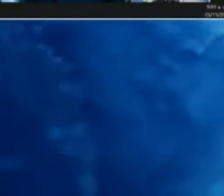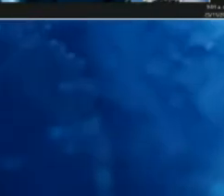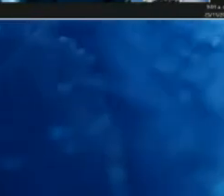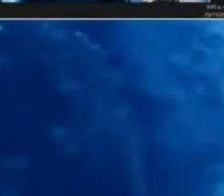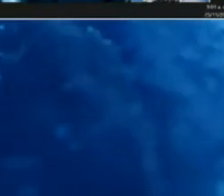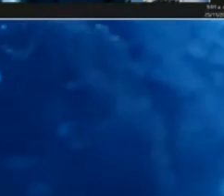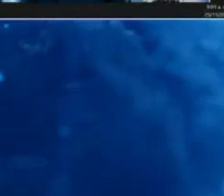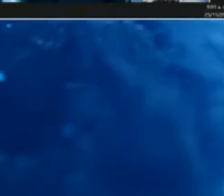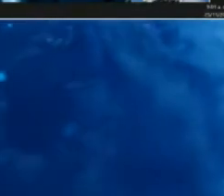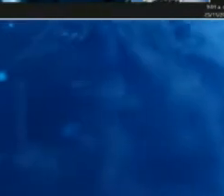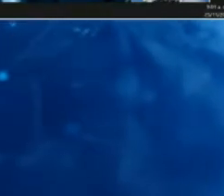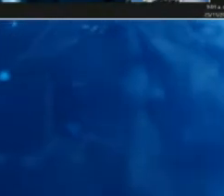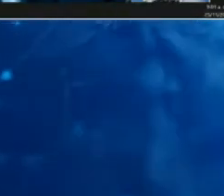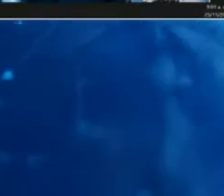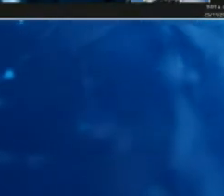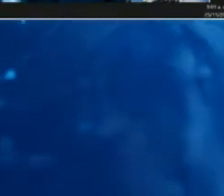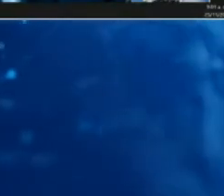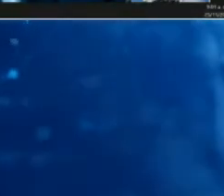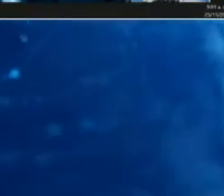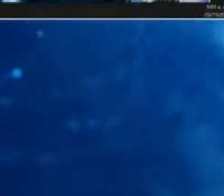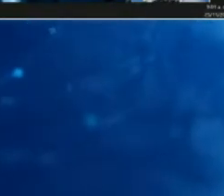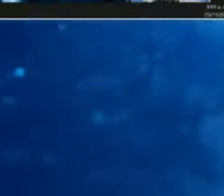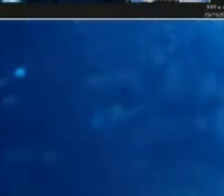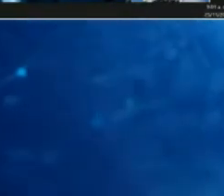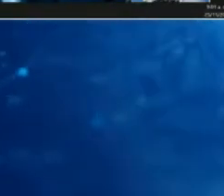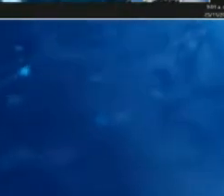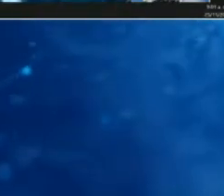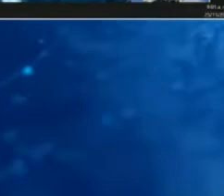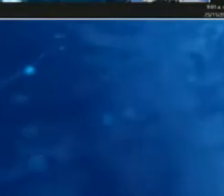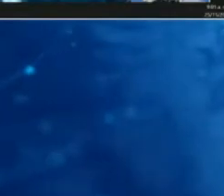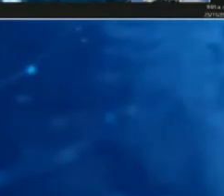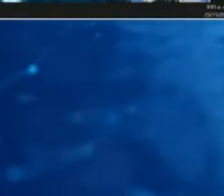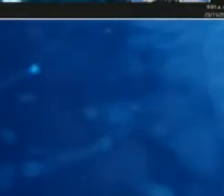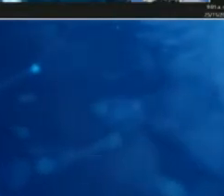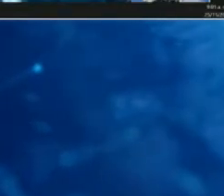welcome. Thank you. Thank you very much.